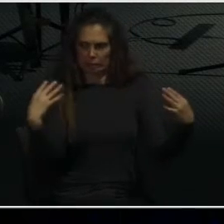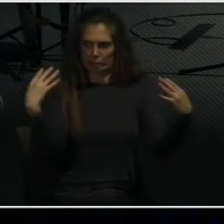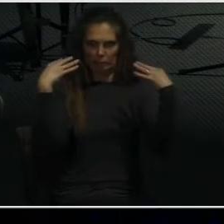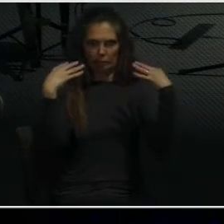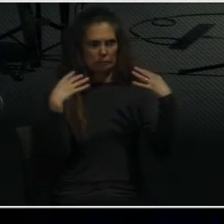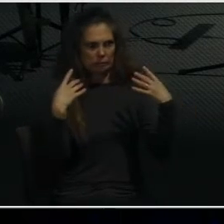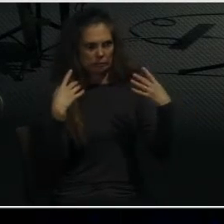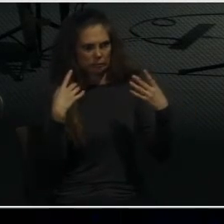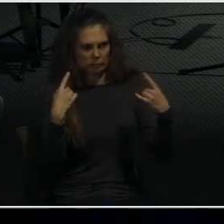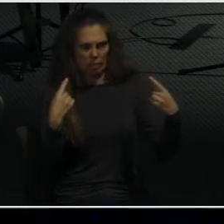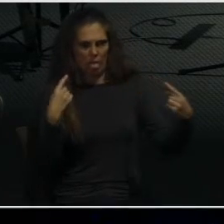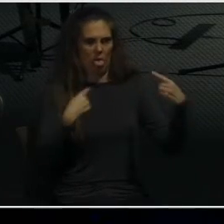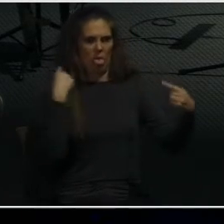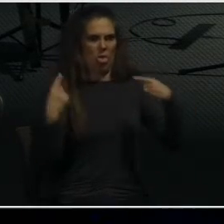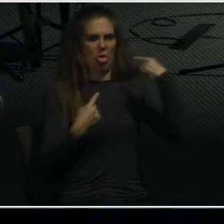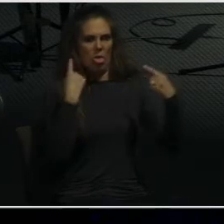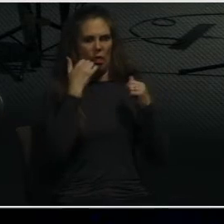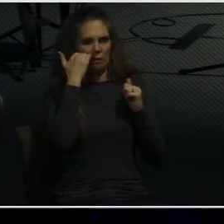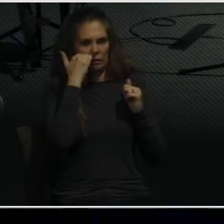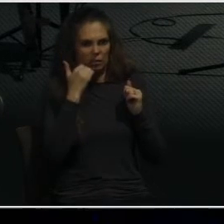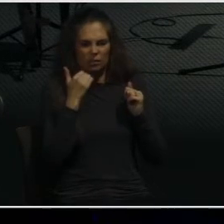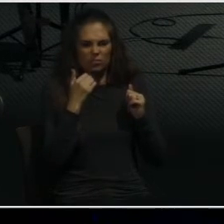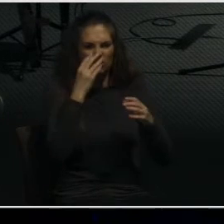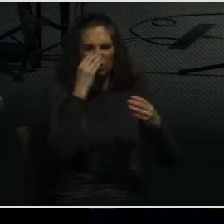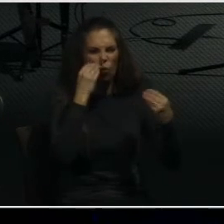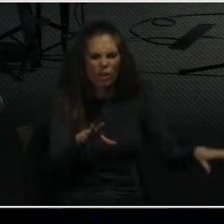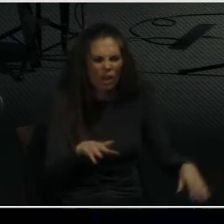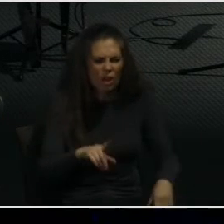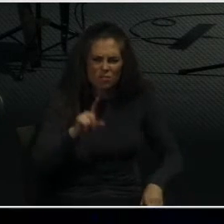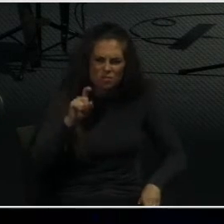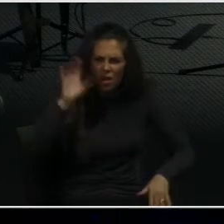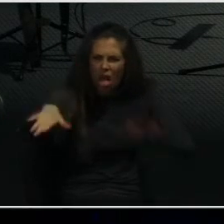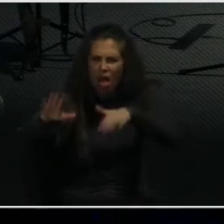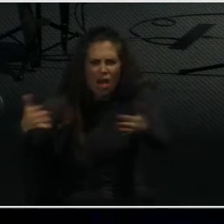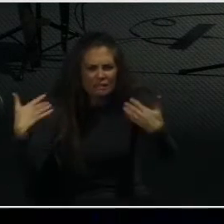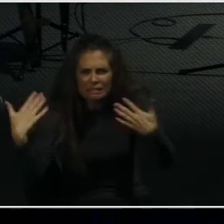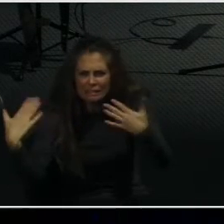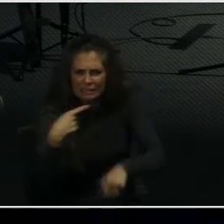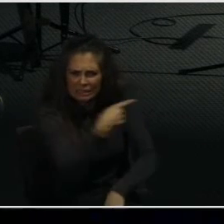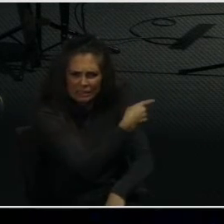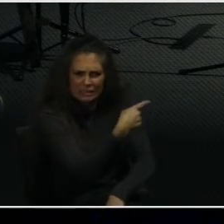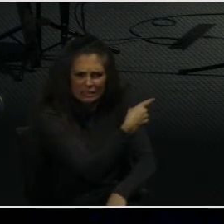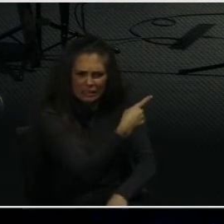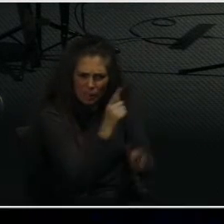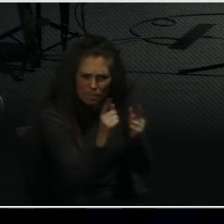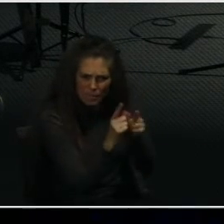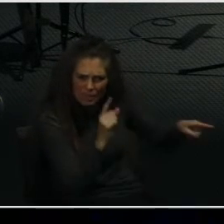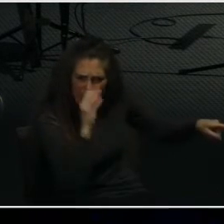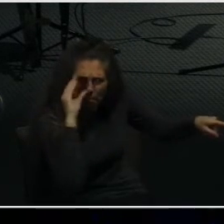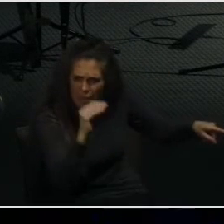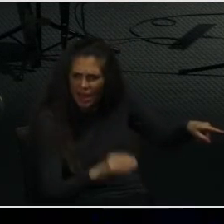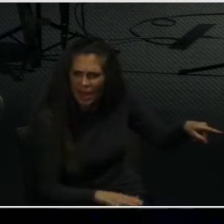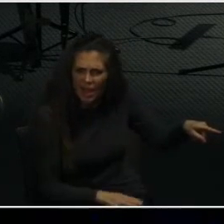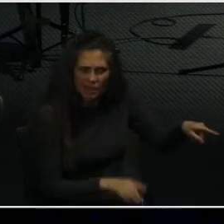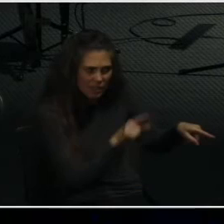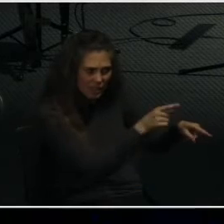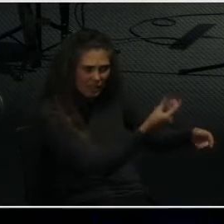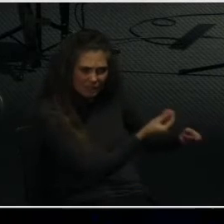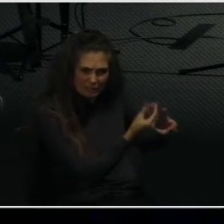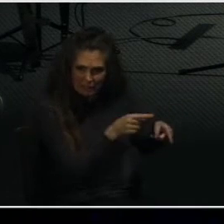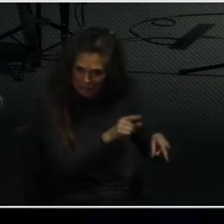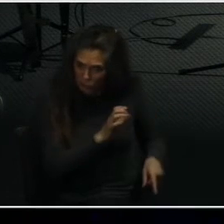"Come to the well and meet this man who told me everything about my life. Could this be the